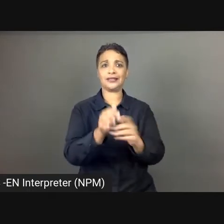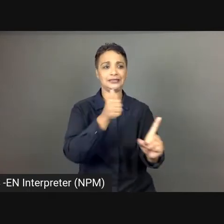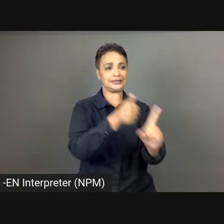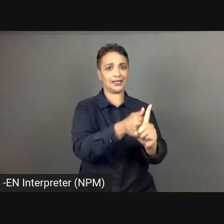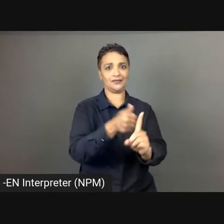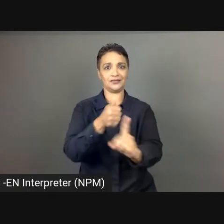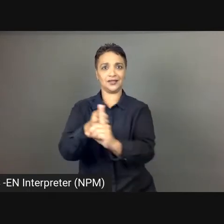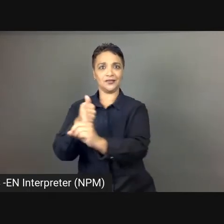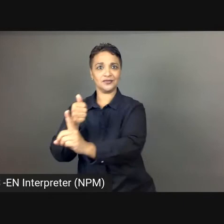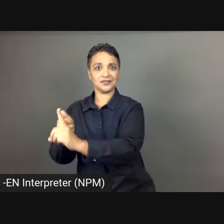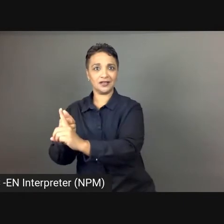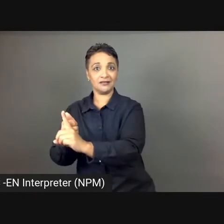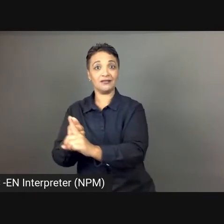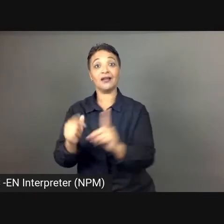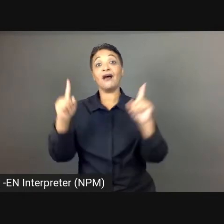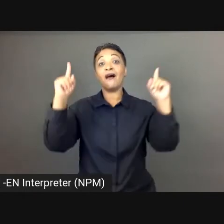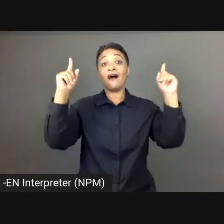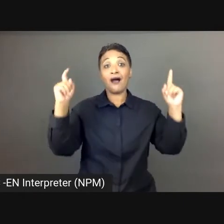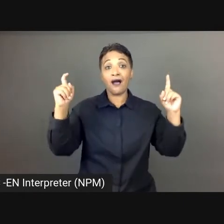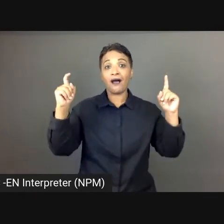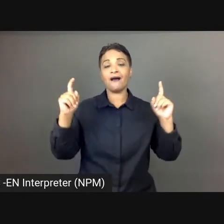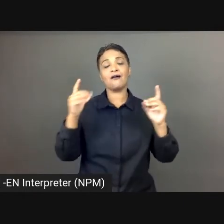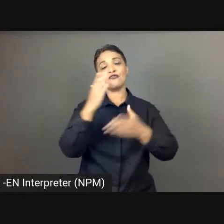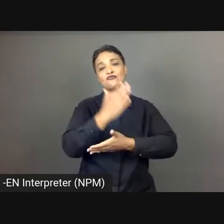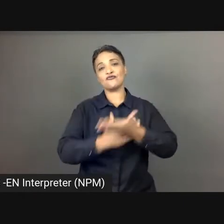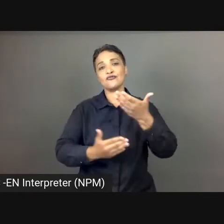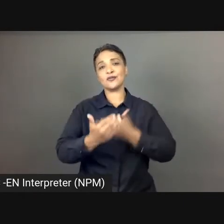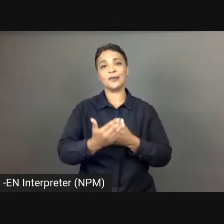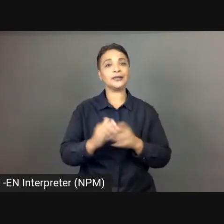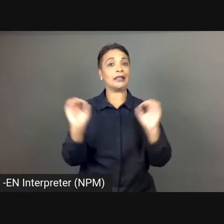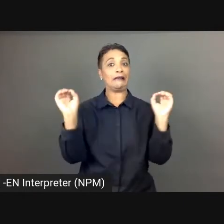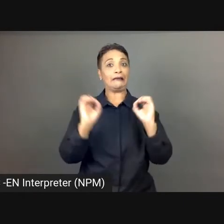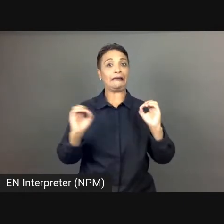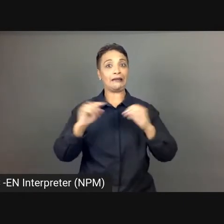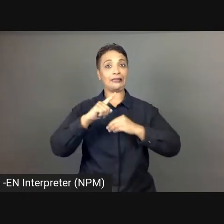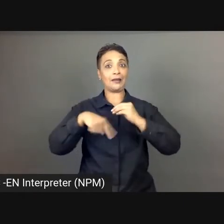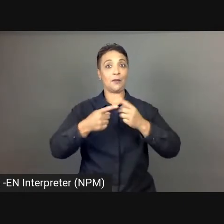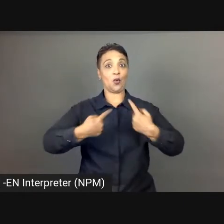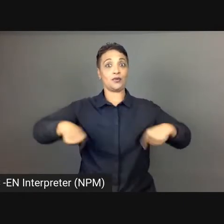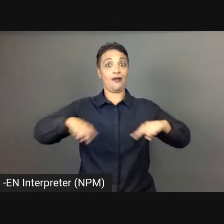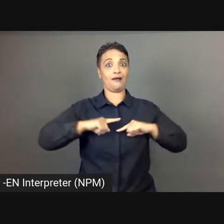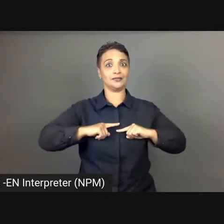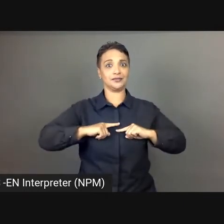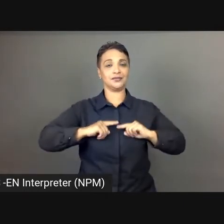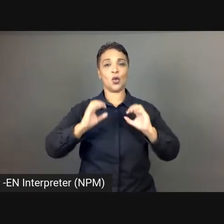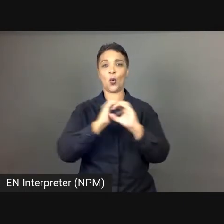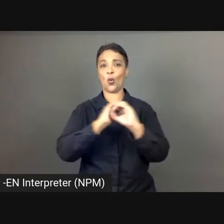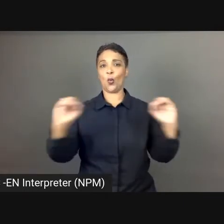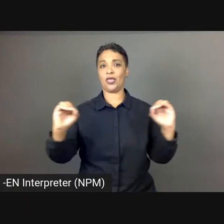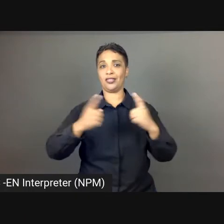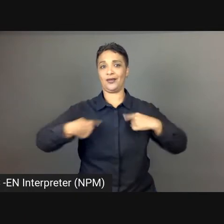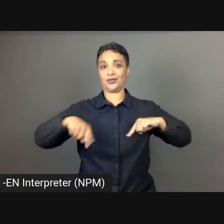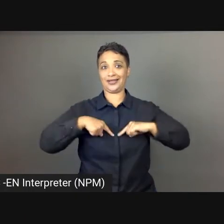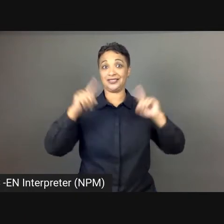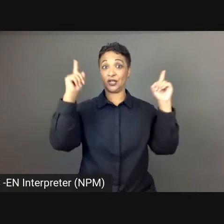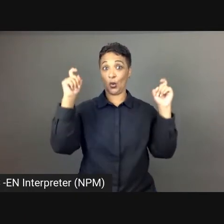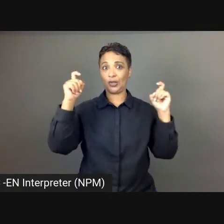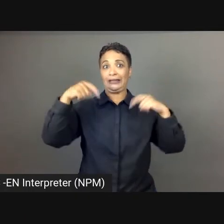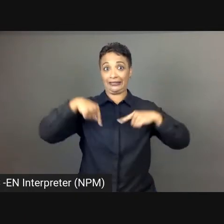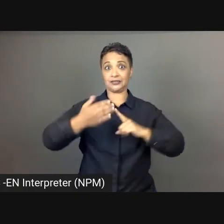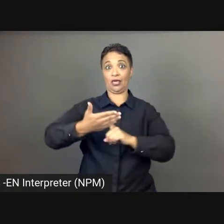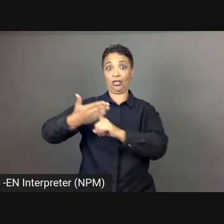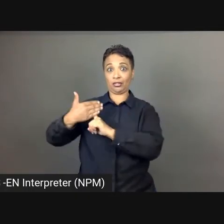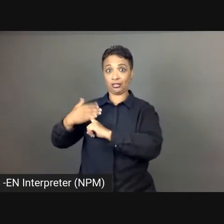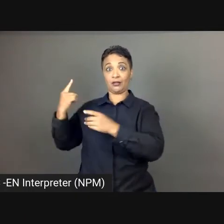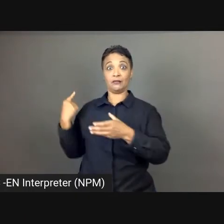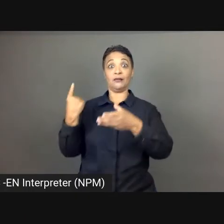embodying the nothing about us without us principle. But just to say, in terms of some of the reasons why participation is so important